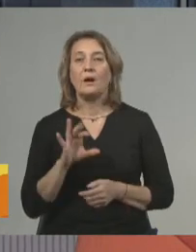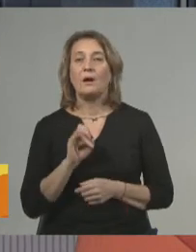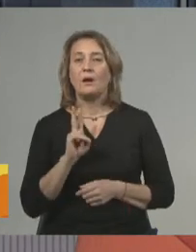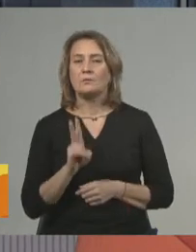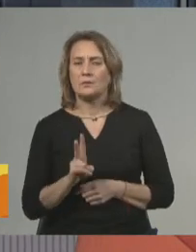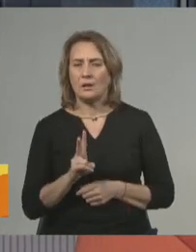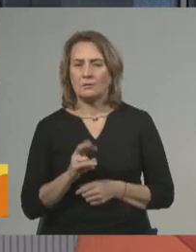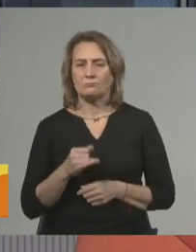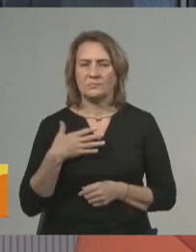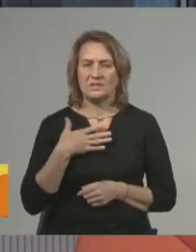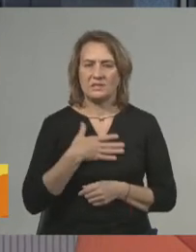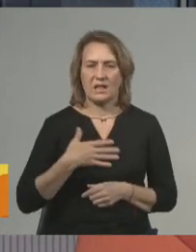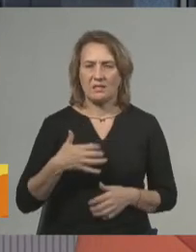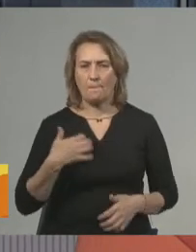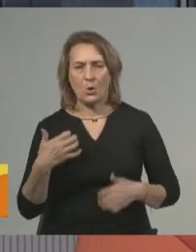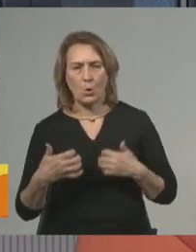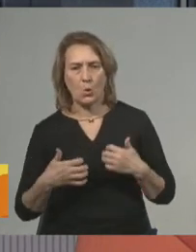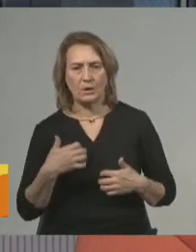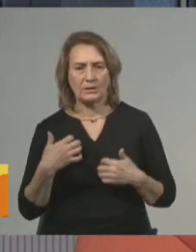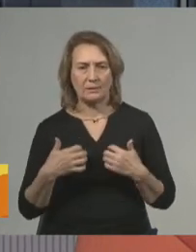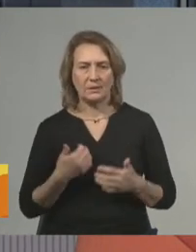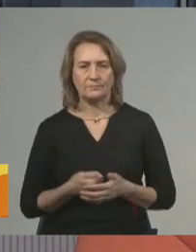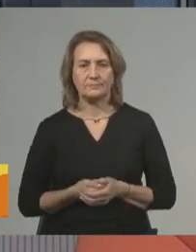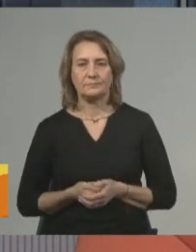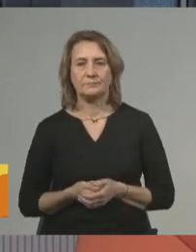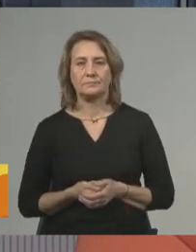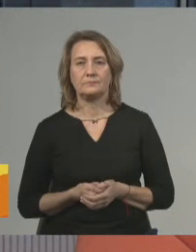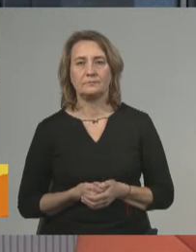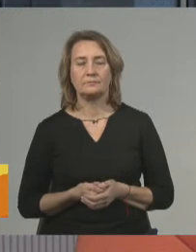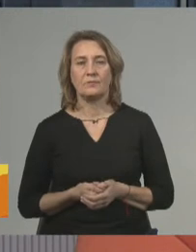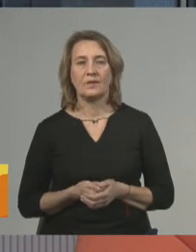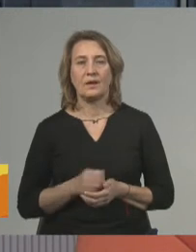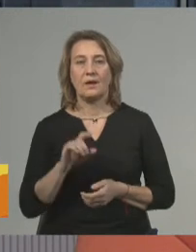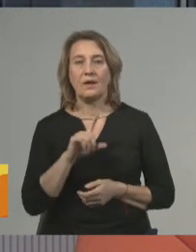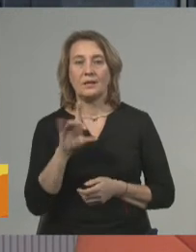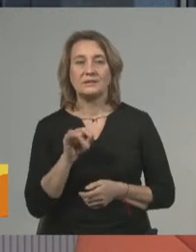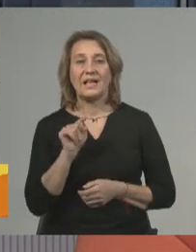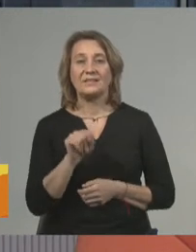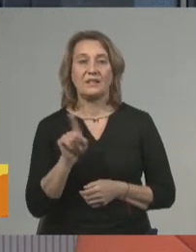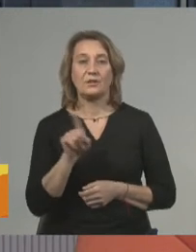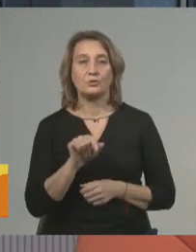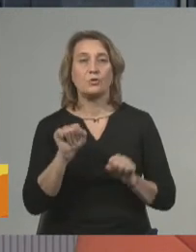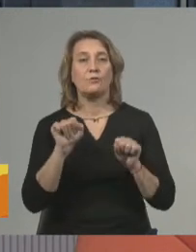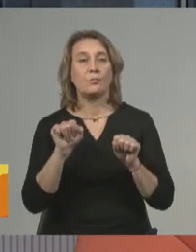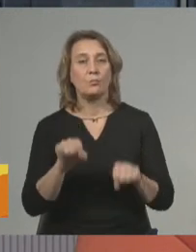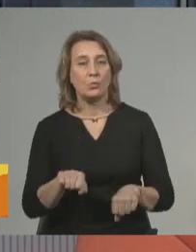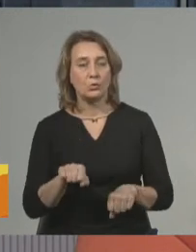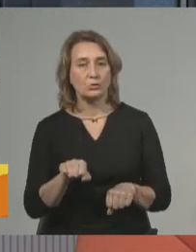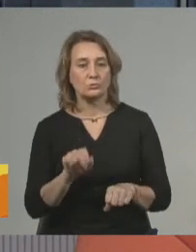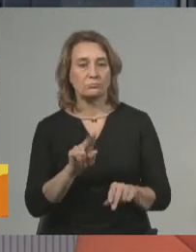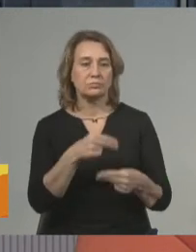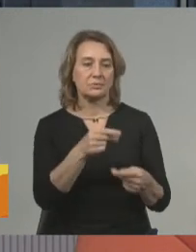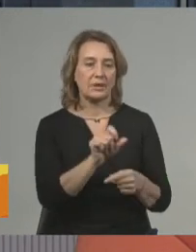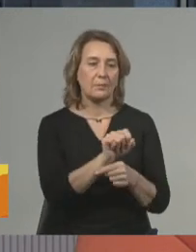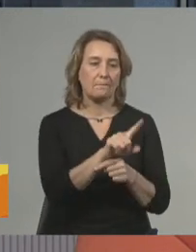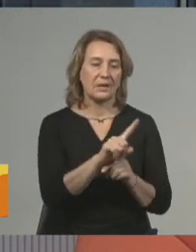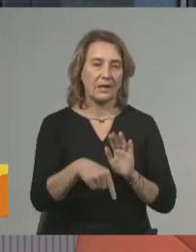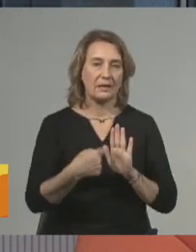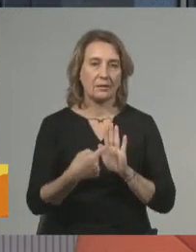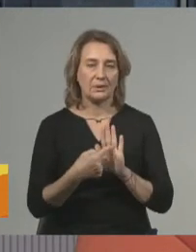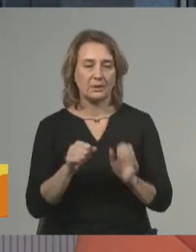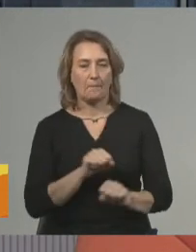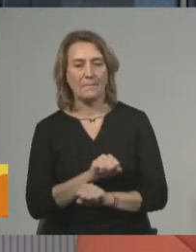about asking the the quote-unquote the right questions or asking the patriotic questions or asking questions that